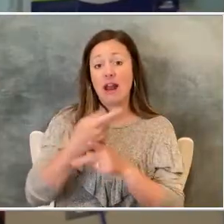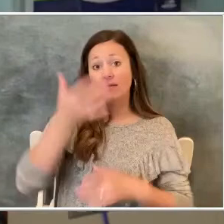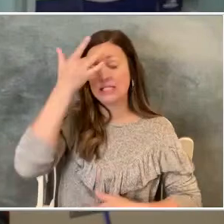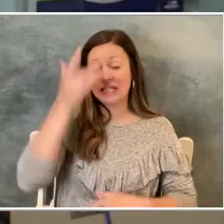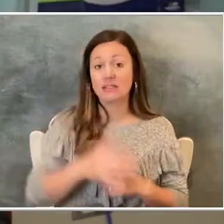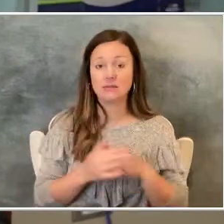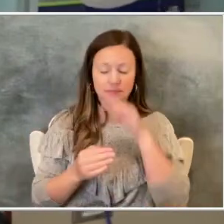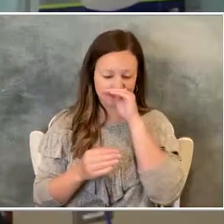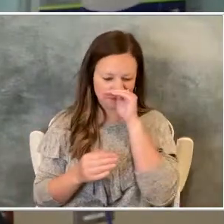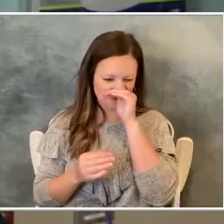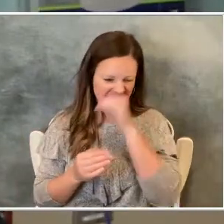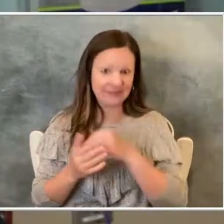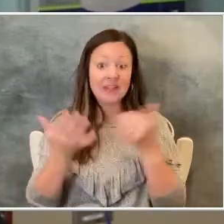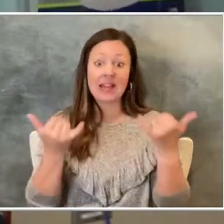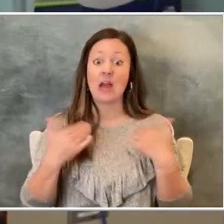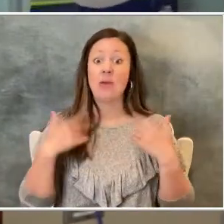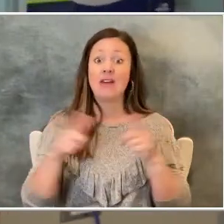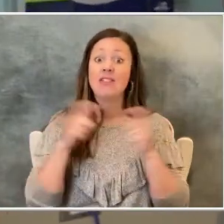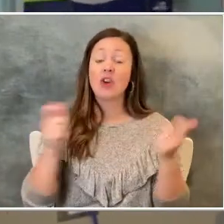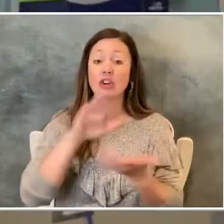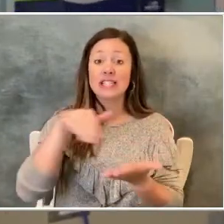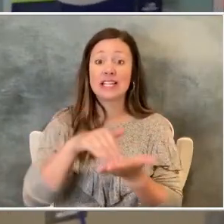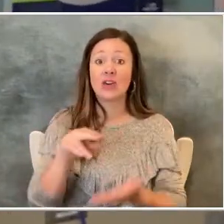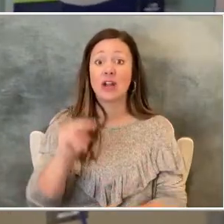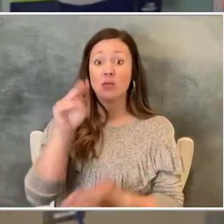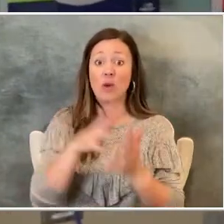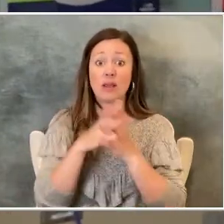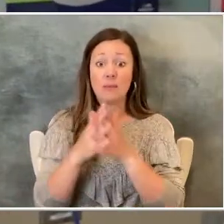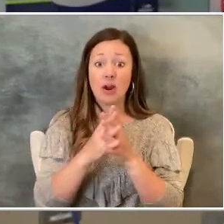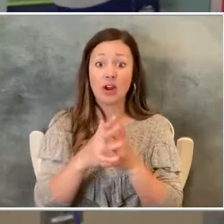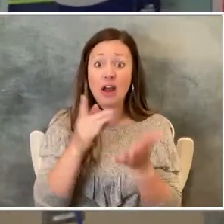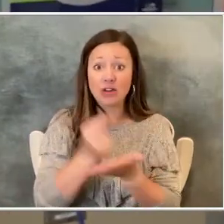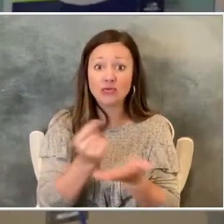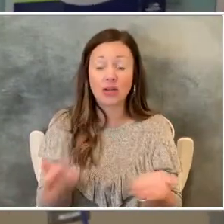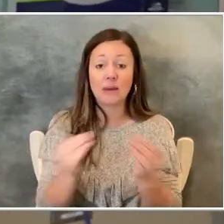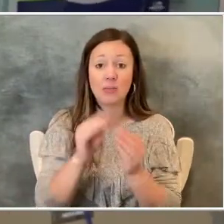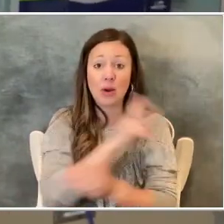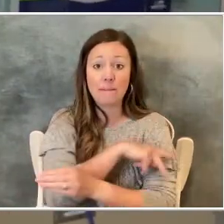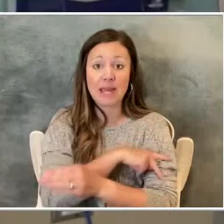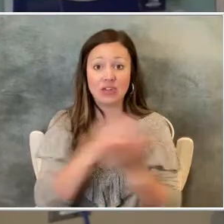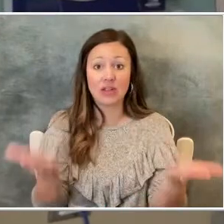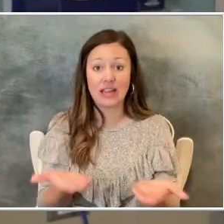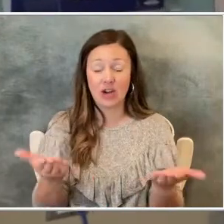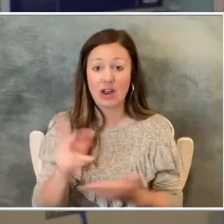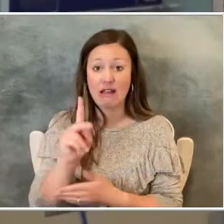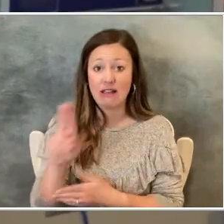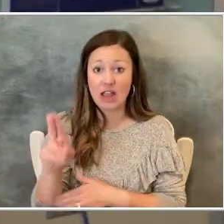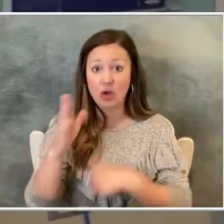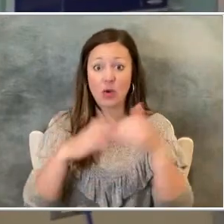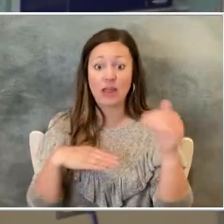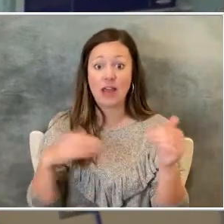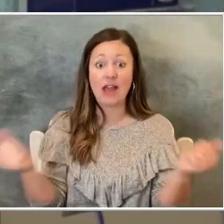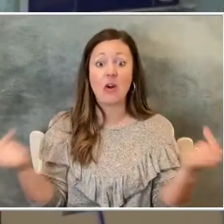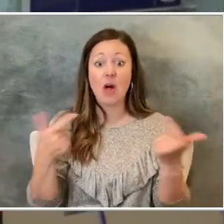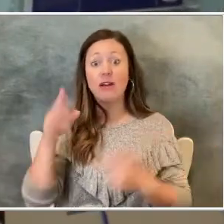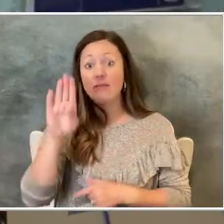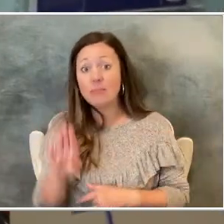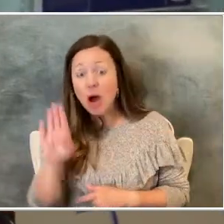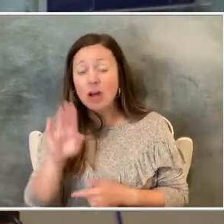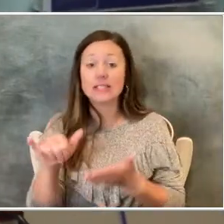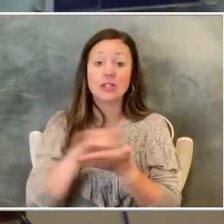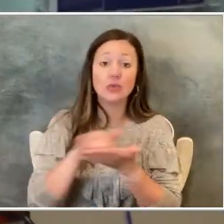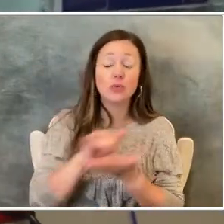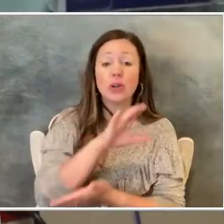have the largest center in North America. We treat more patients here at KU than all of Boston, New York, Chicago,